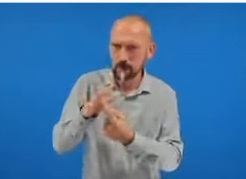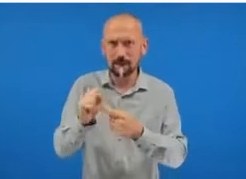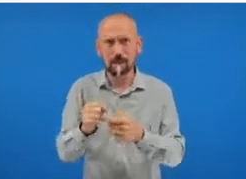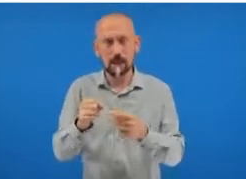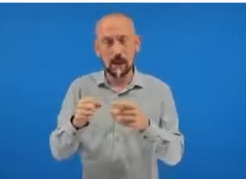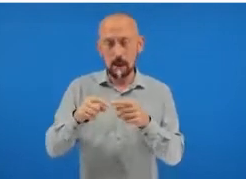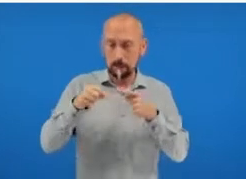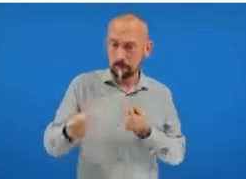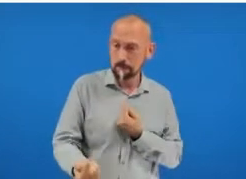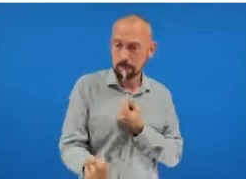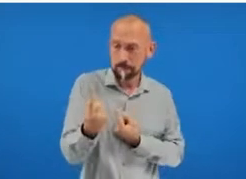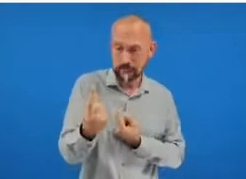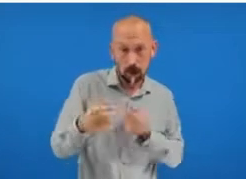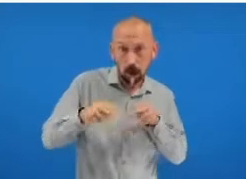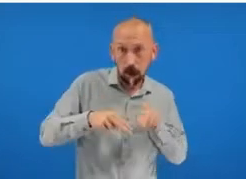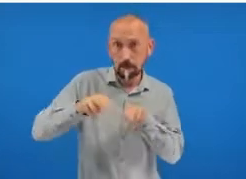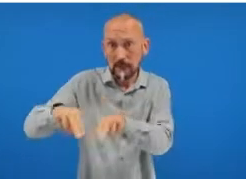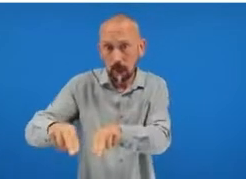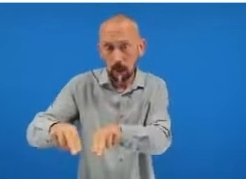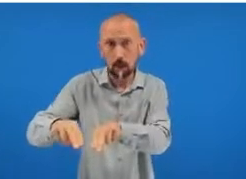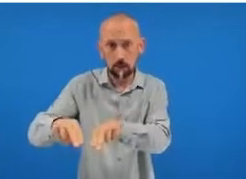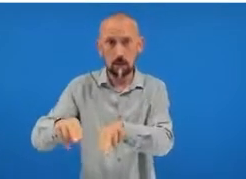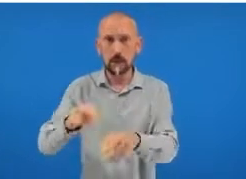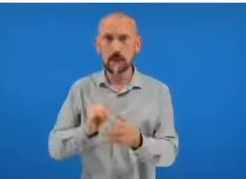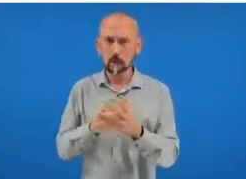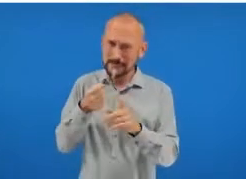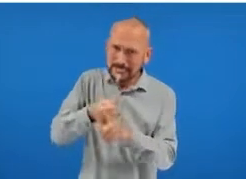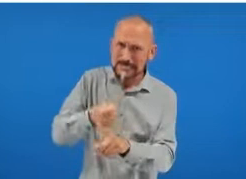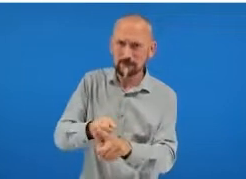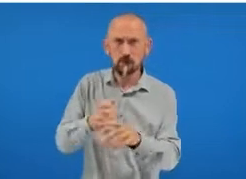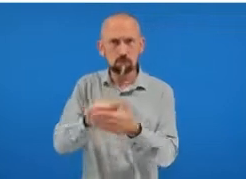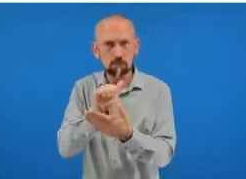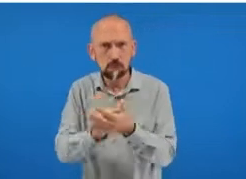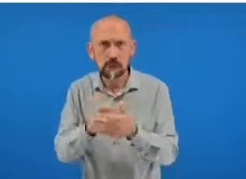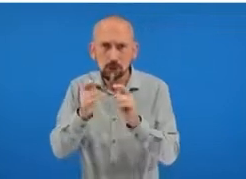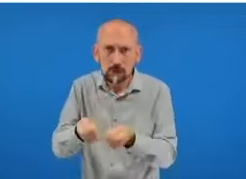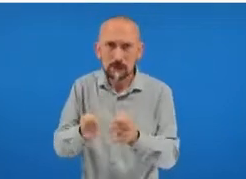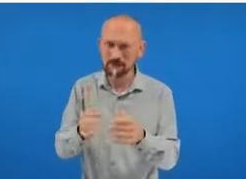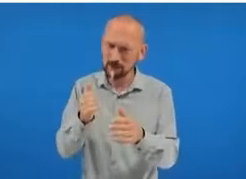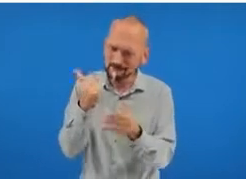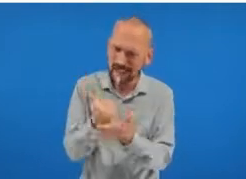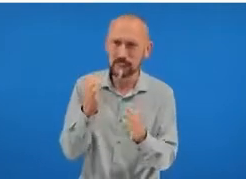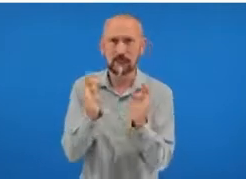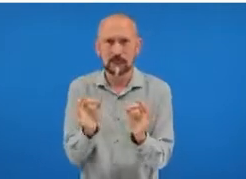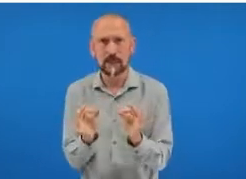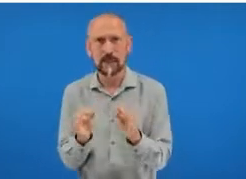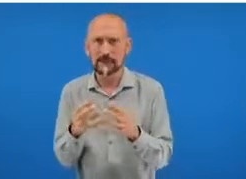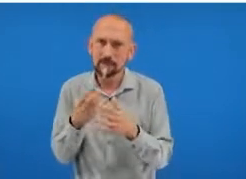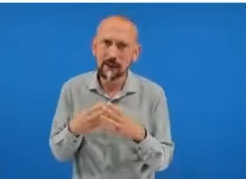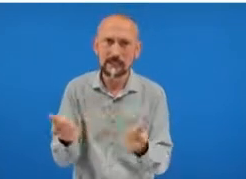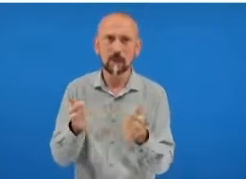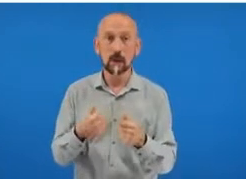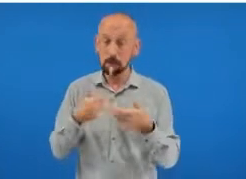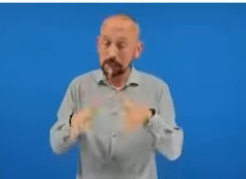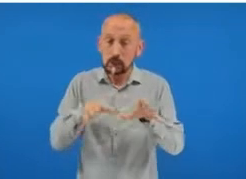measures for excellent and effective treatment. We trained our staff in the use of measures as a clinical tool, as Emma has